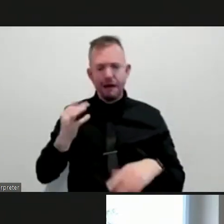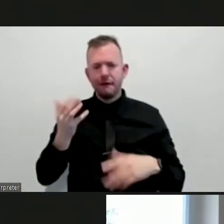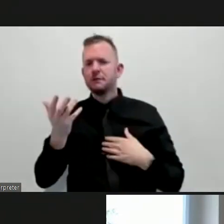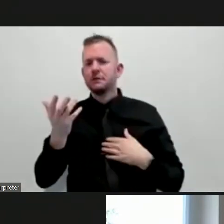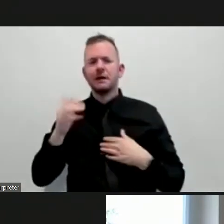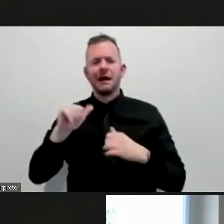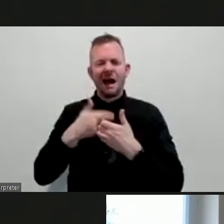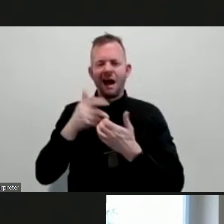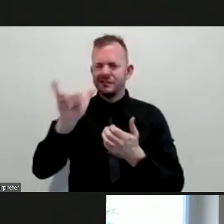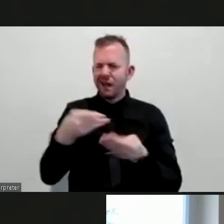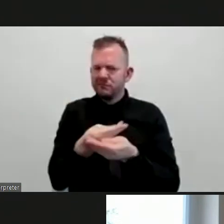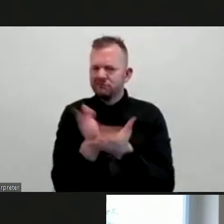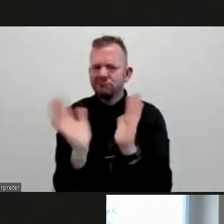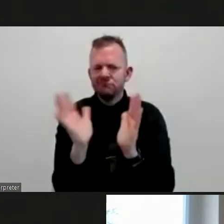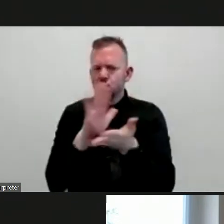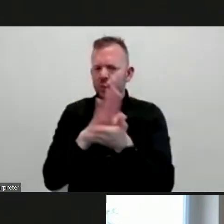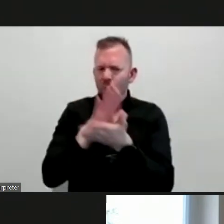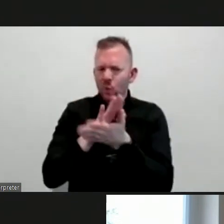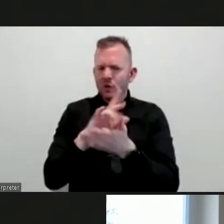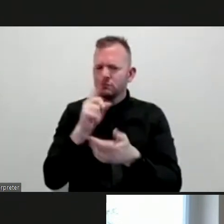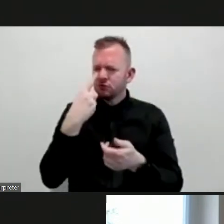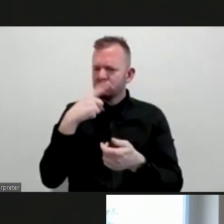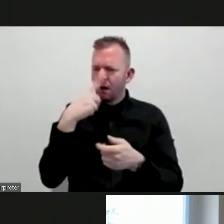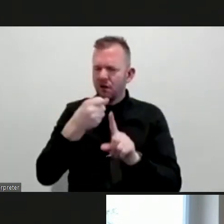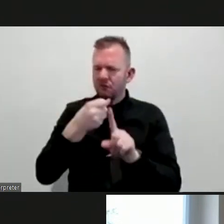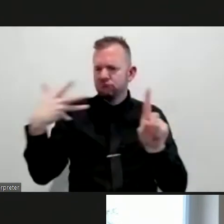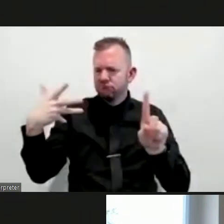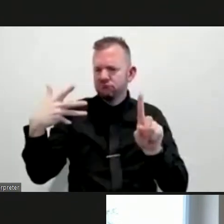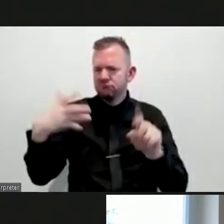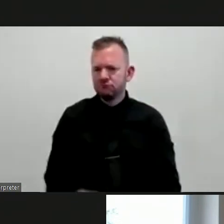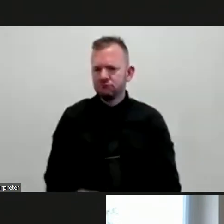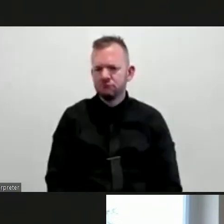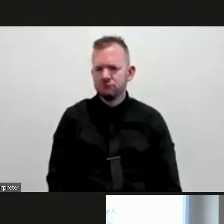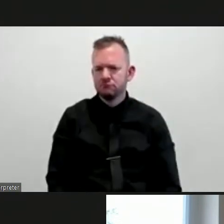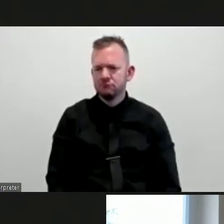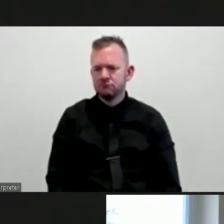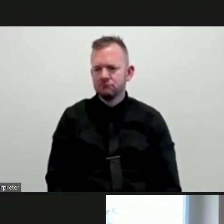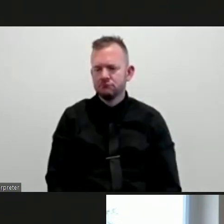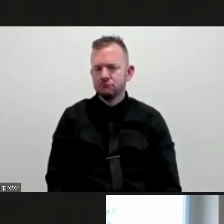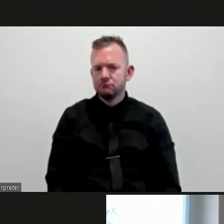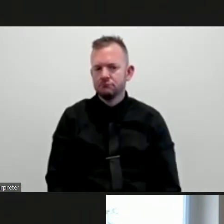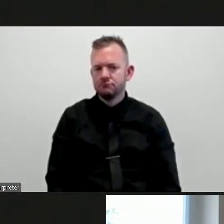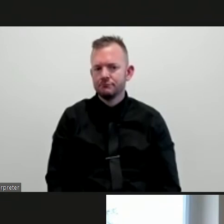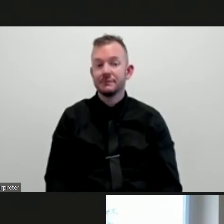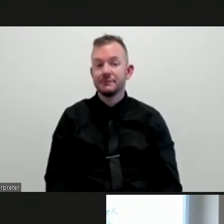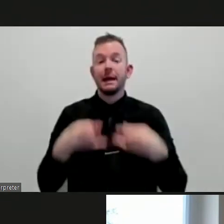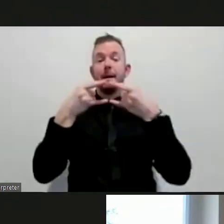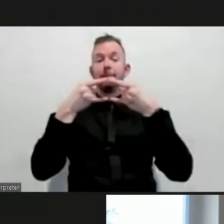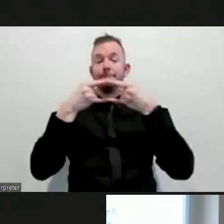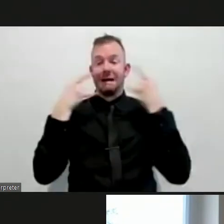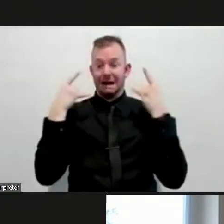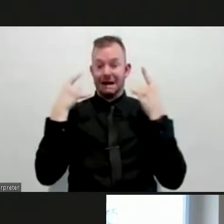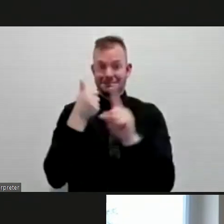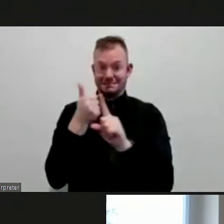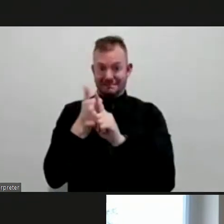So, they are for the educators and any staff that are